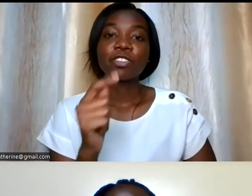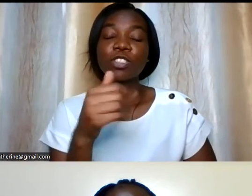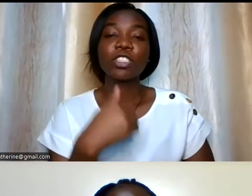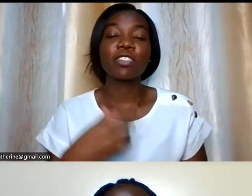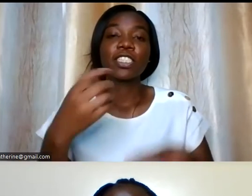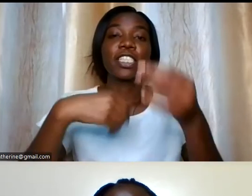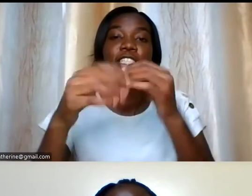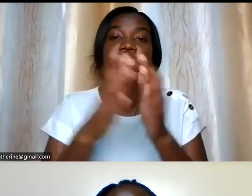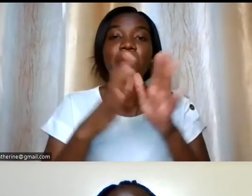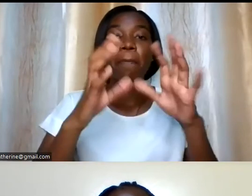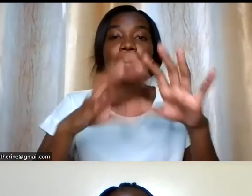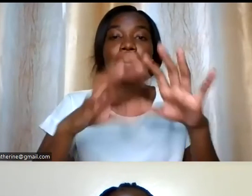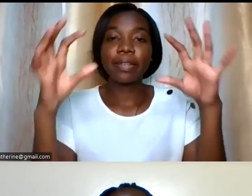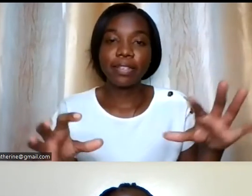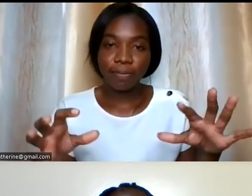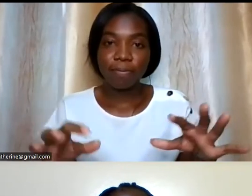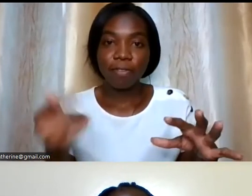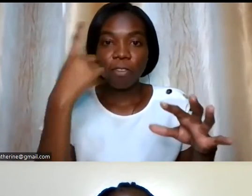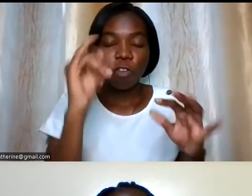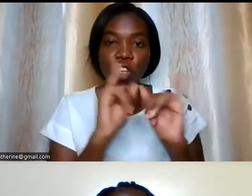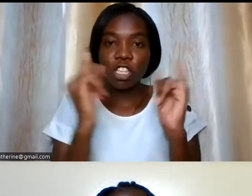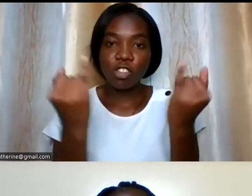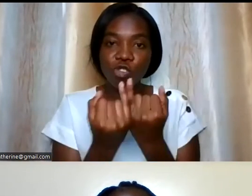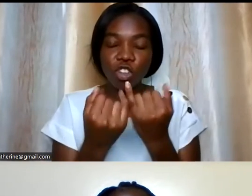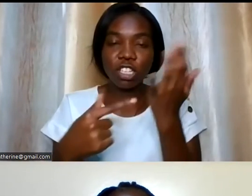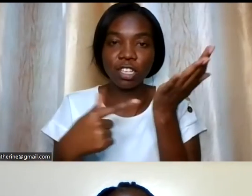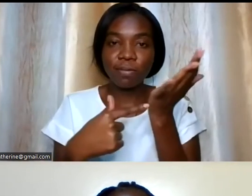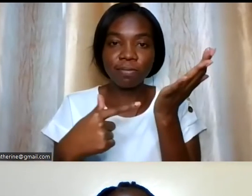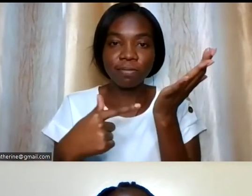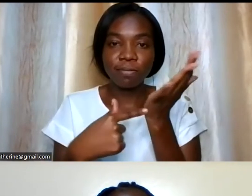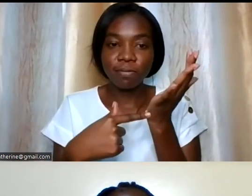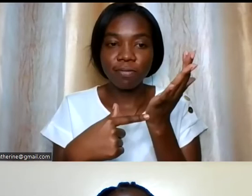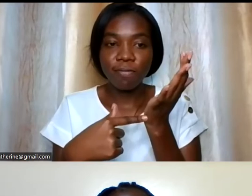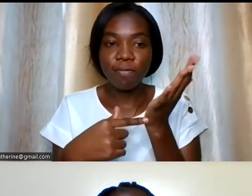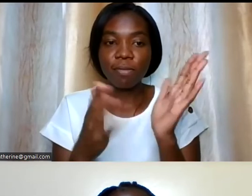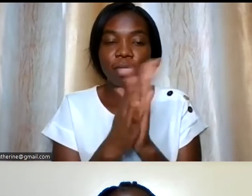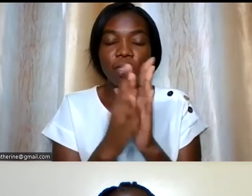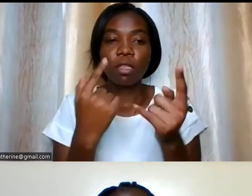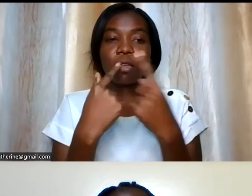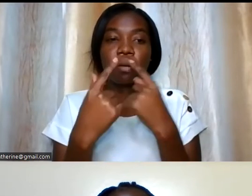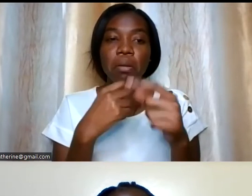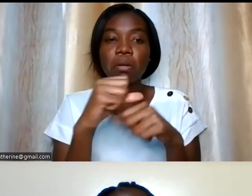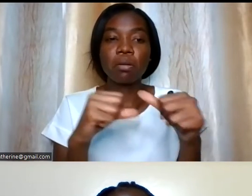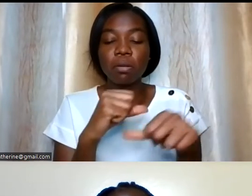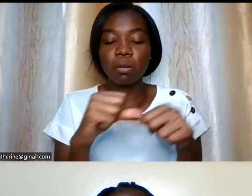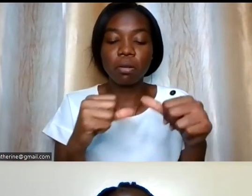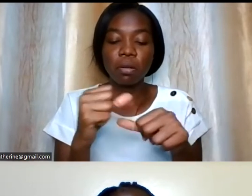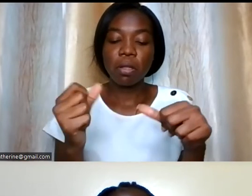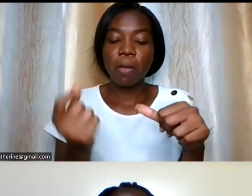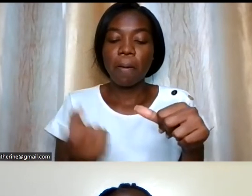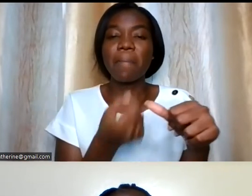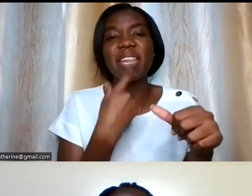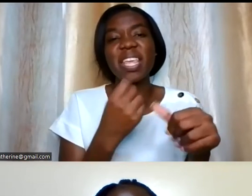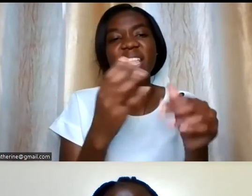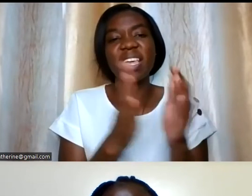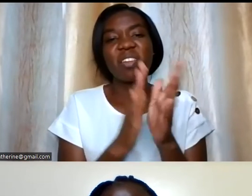marketing. For institutions that are technical, and you are talking about like medics and all that, the HR is